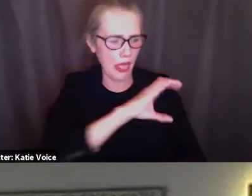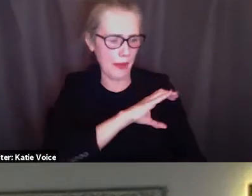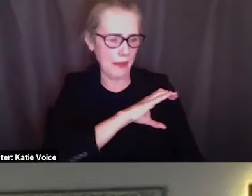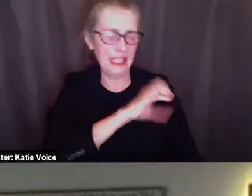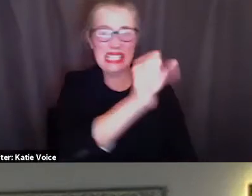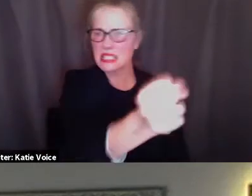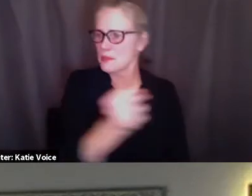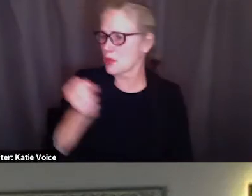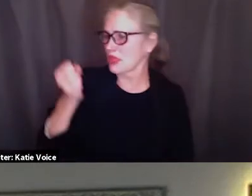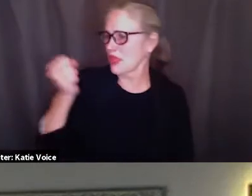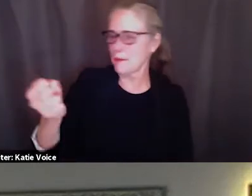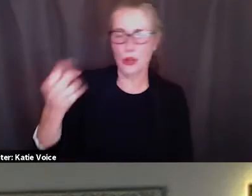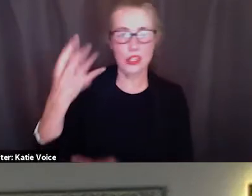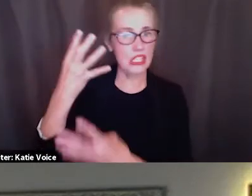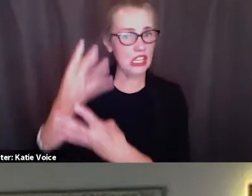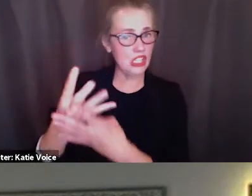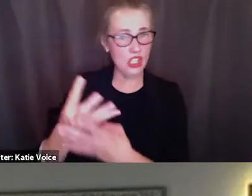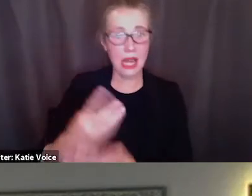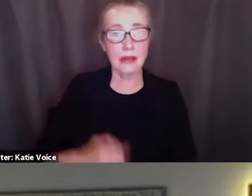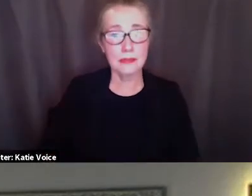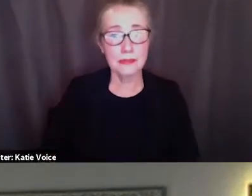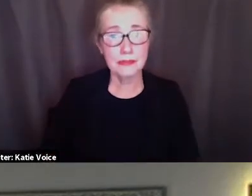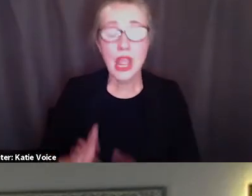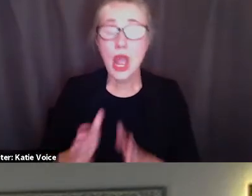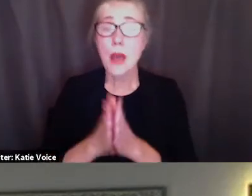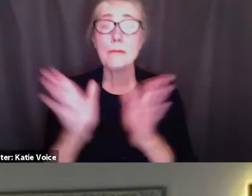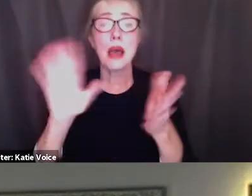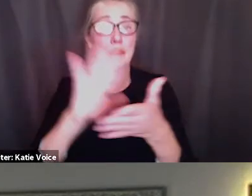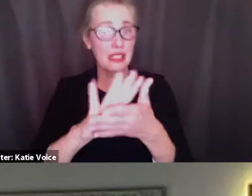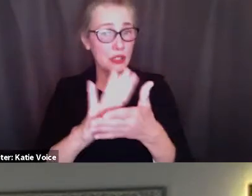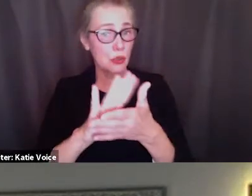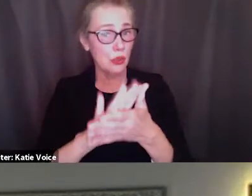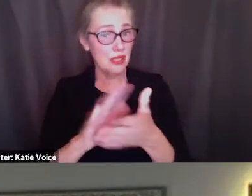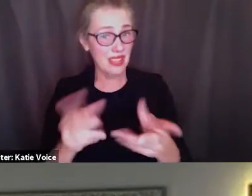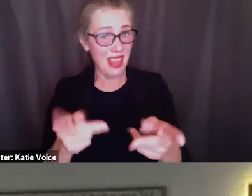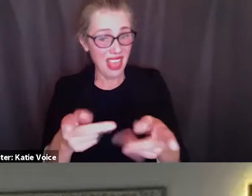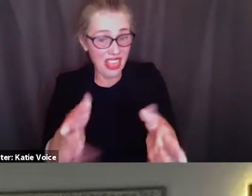in jail. Aren't public schools public places too?